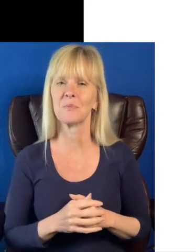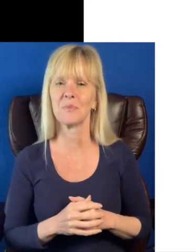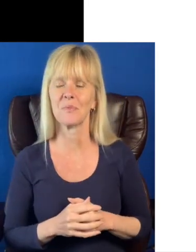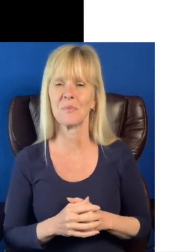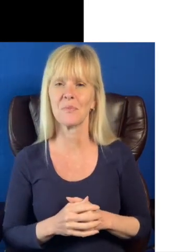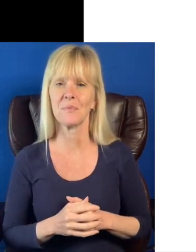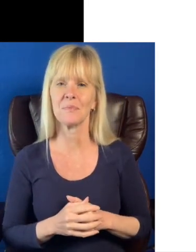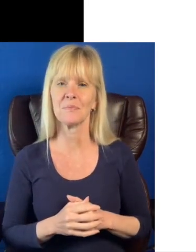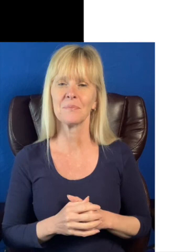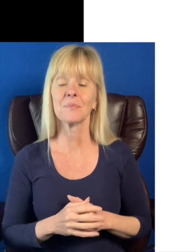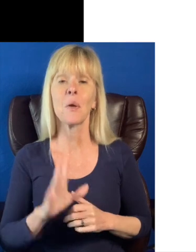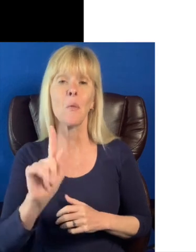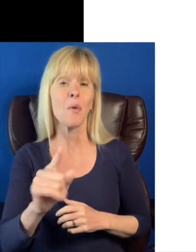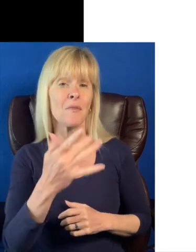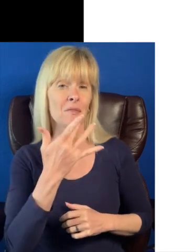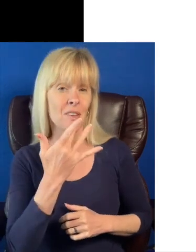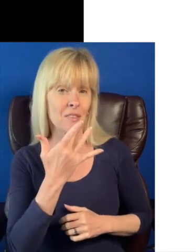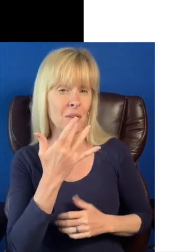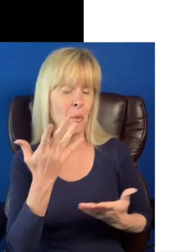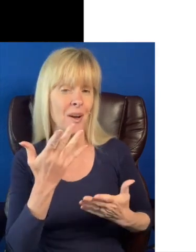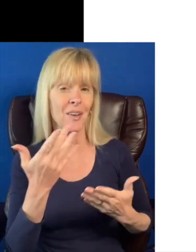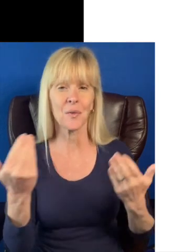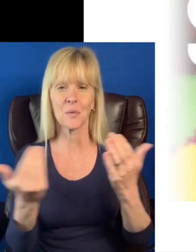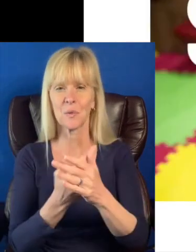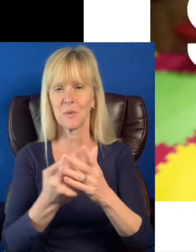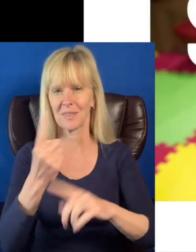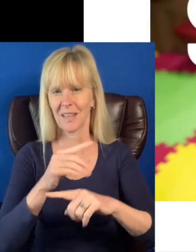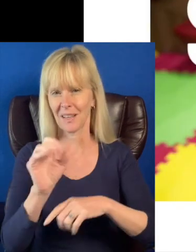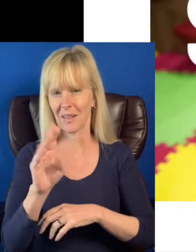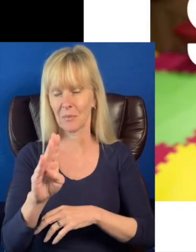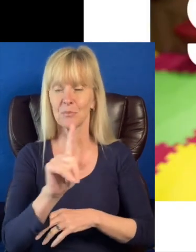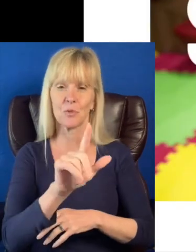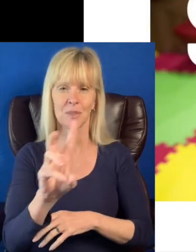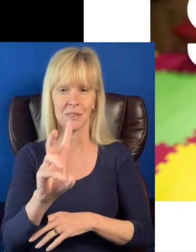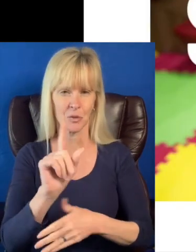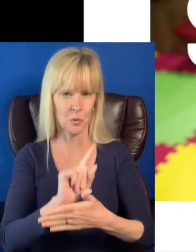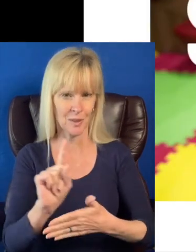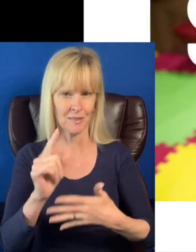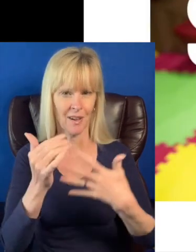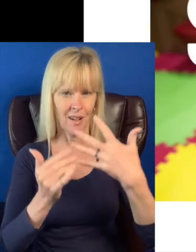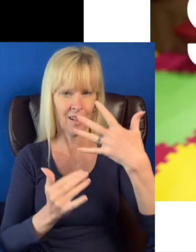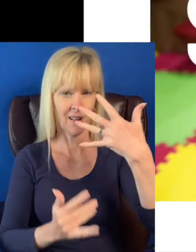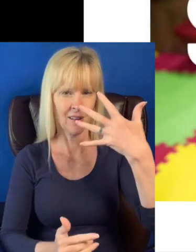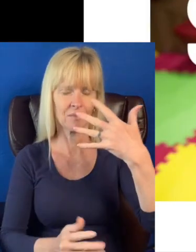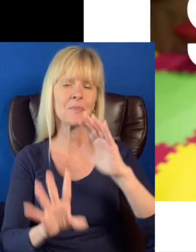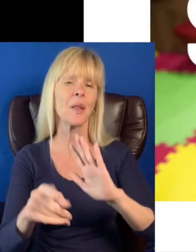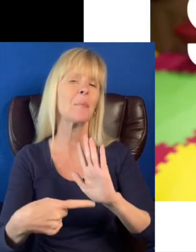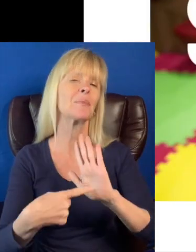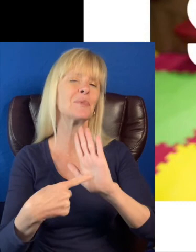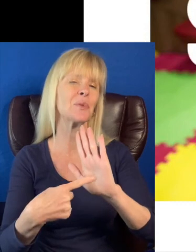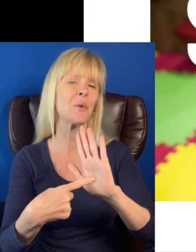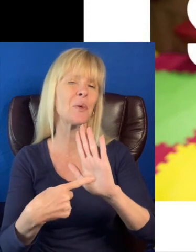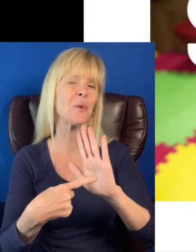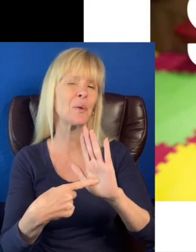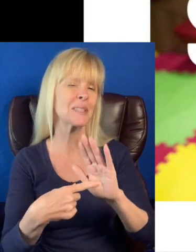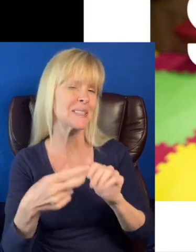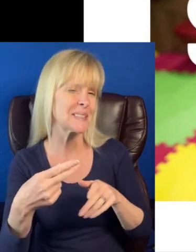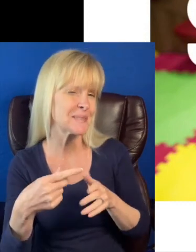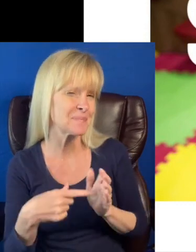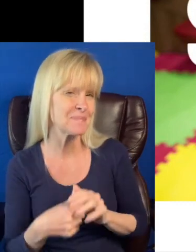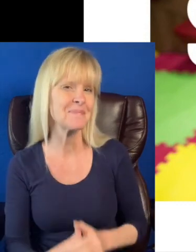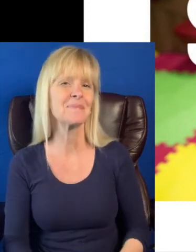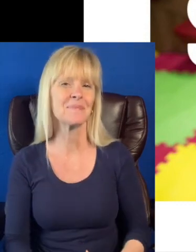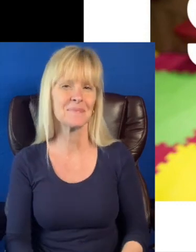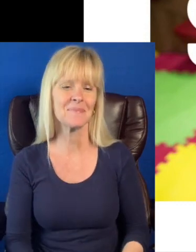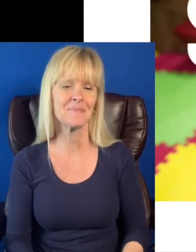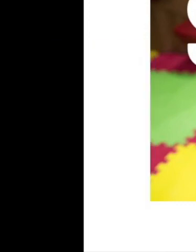as they go. One of our favorite things is our new Sign Club, 26 weeks, and let me just give you a little